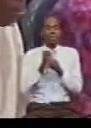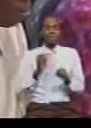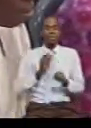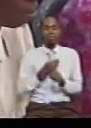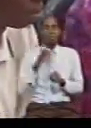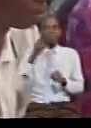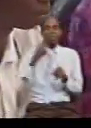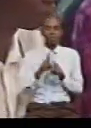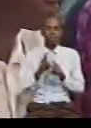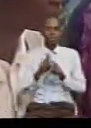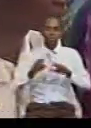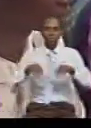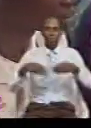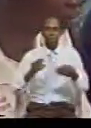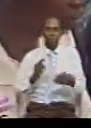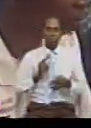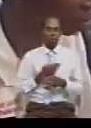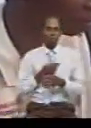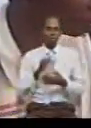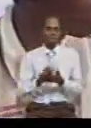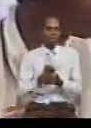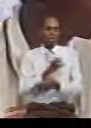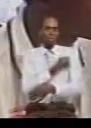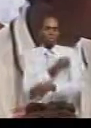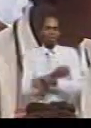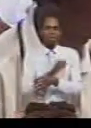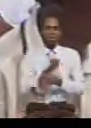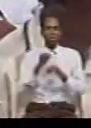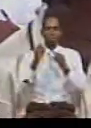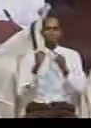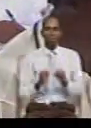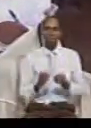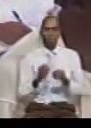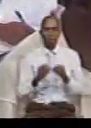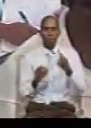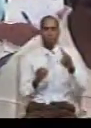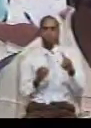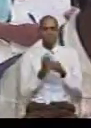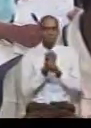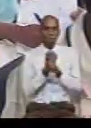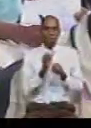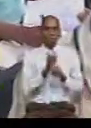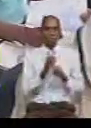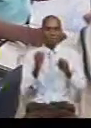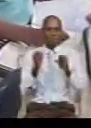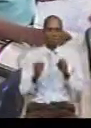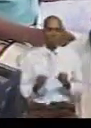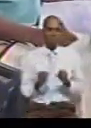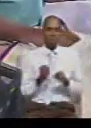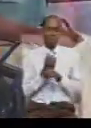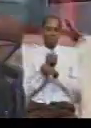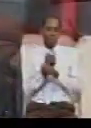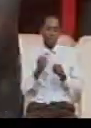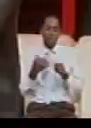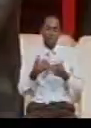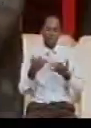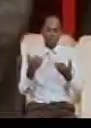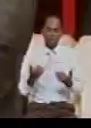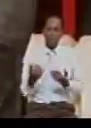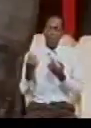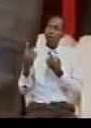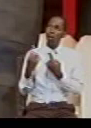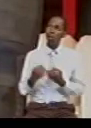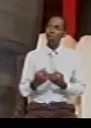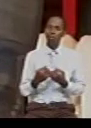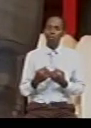also gives us strengthening power. Number one, saving power. Salvation has come.